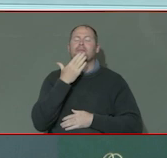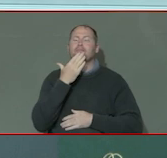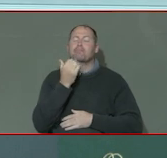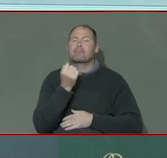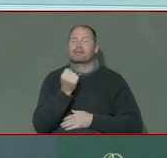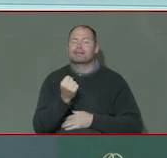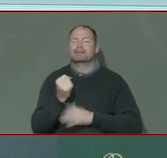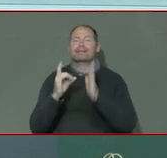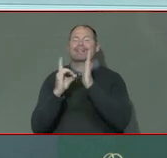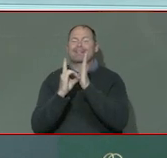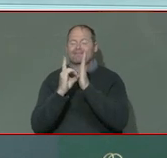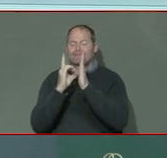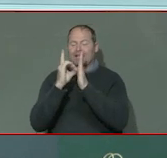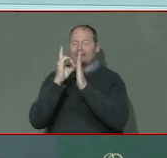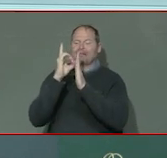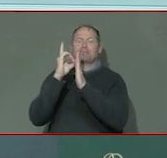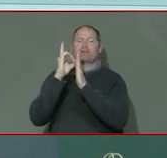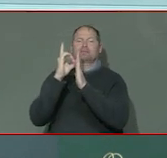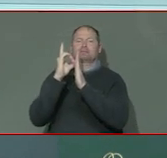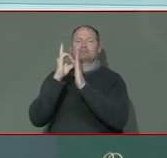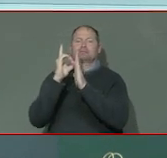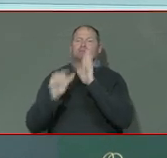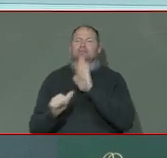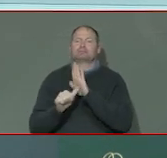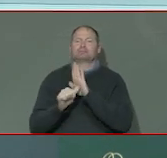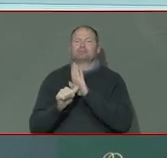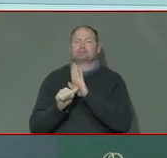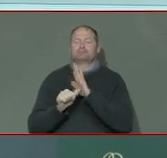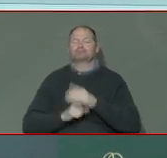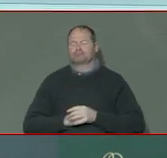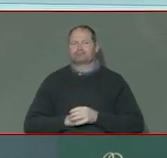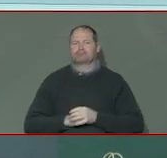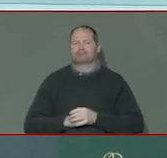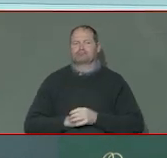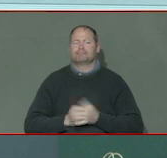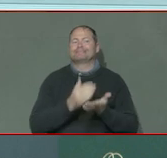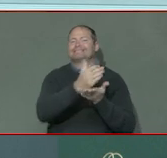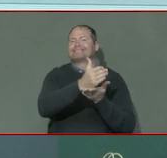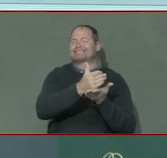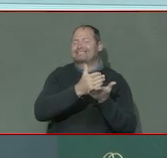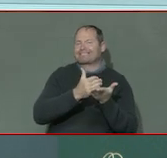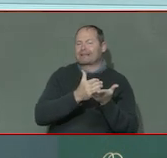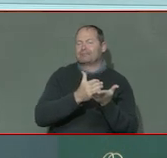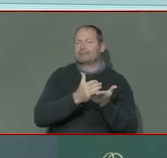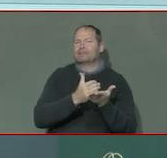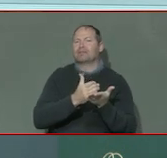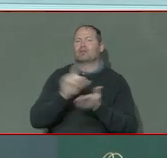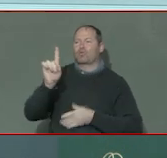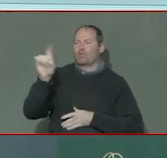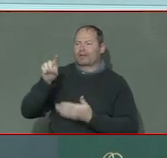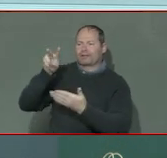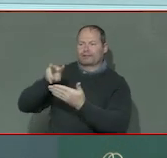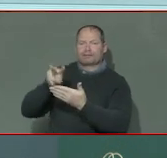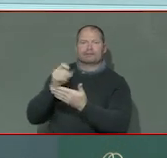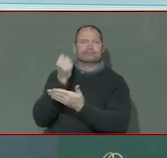mark development, because we don't always see that the children understand what a question asks.